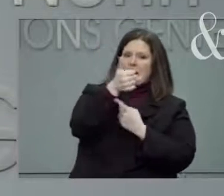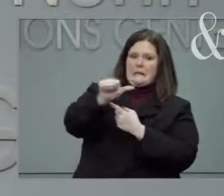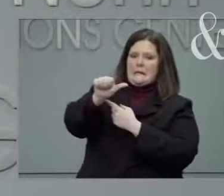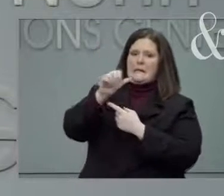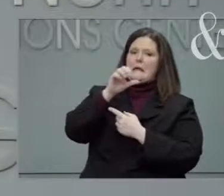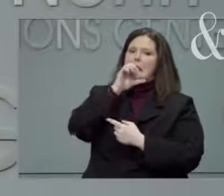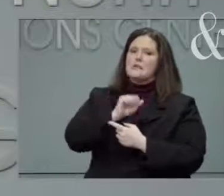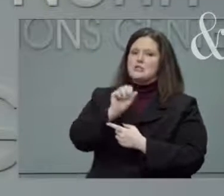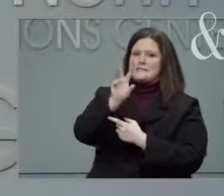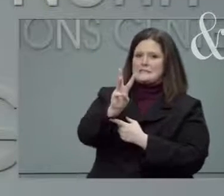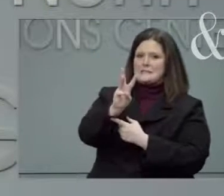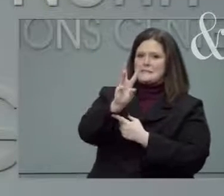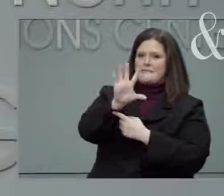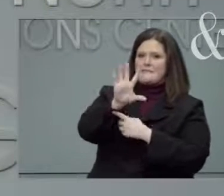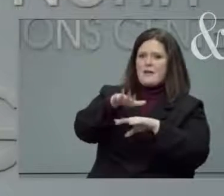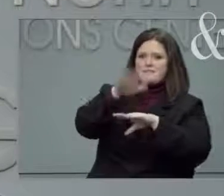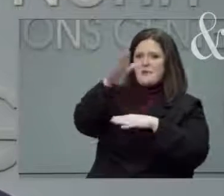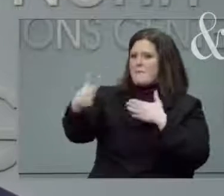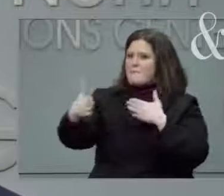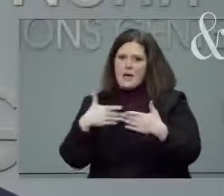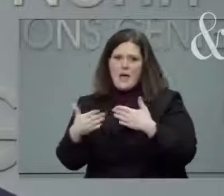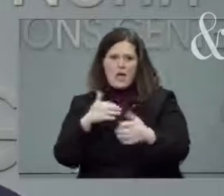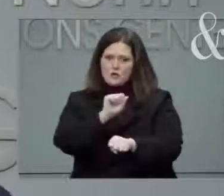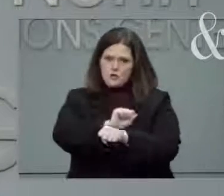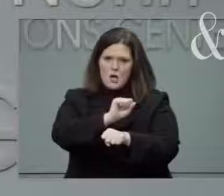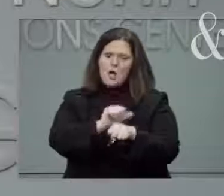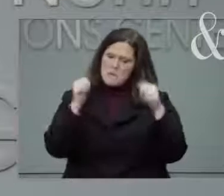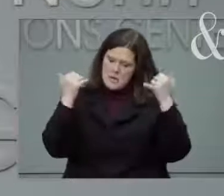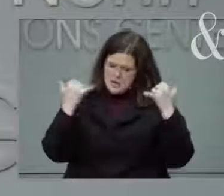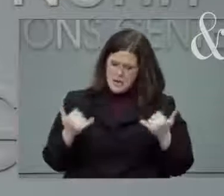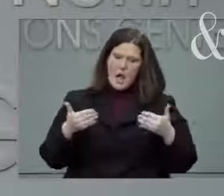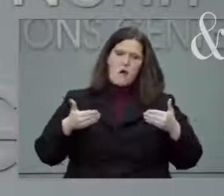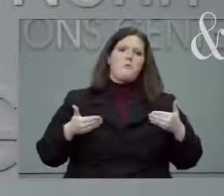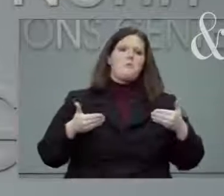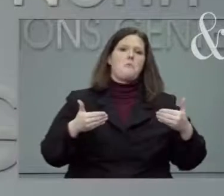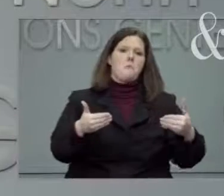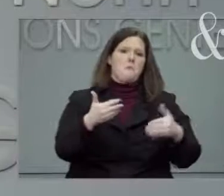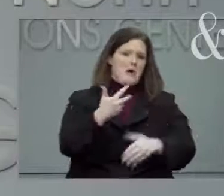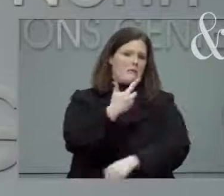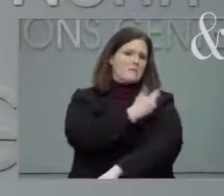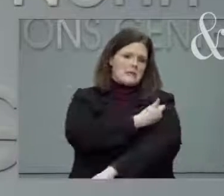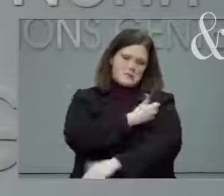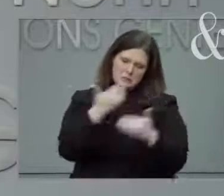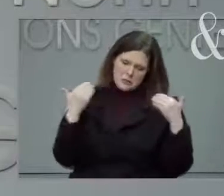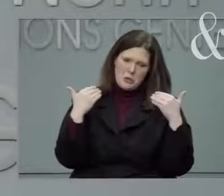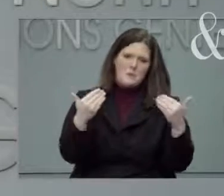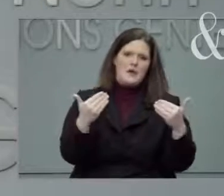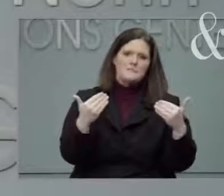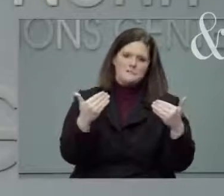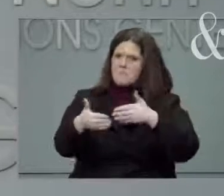over, are eligible. But I'll let Dr. Cohen answer the rest of that.